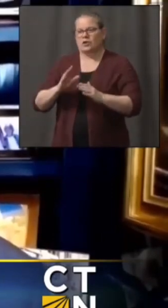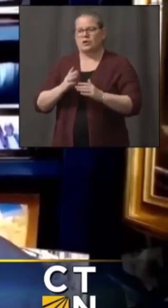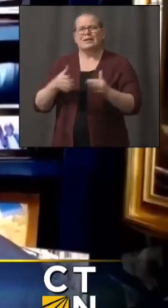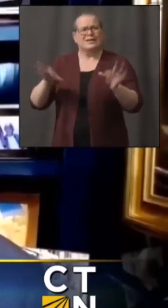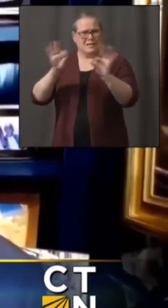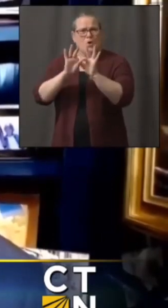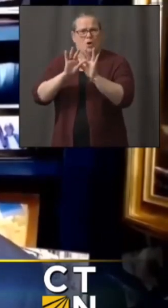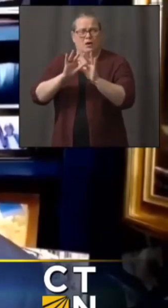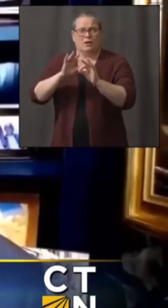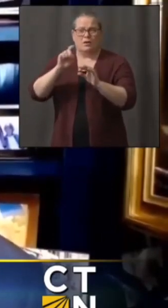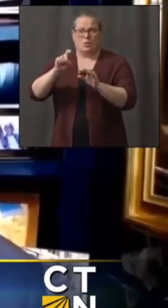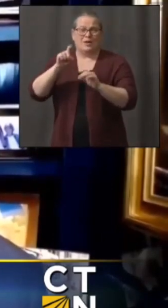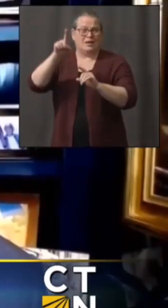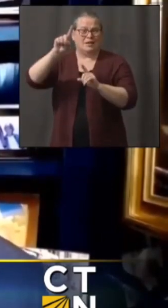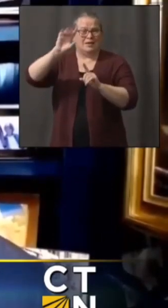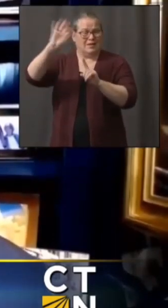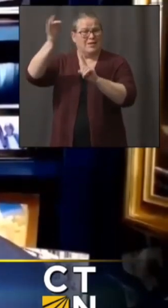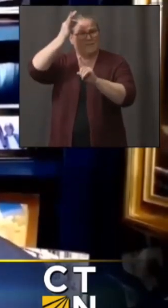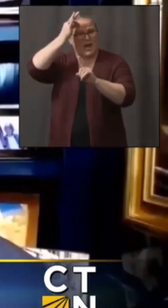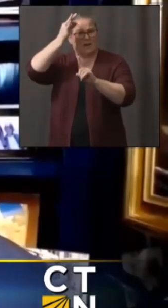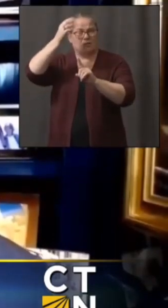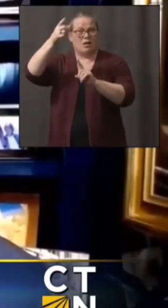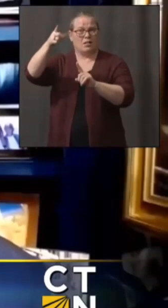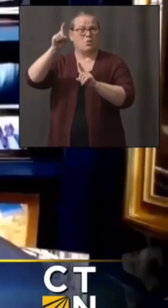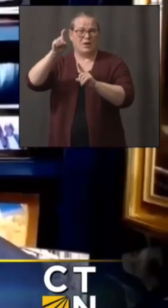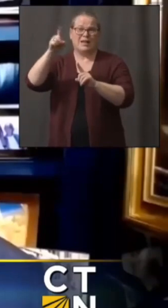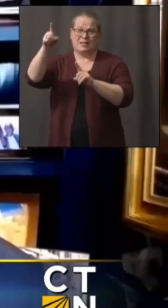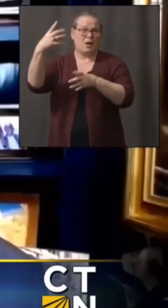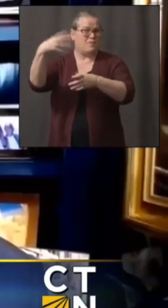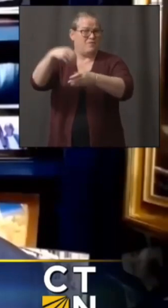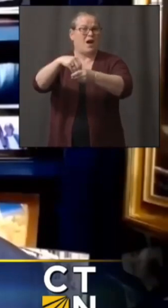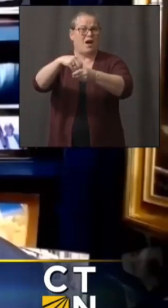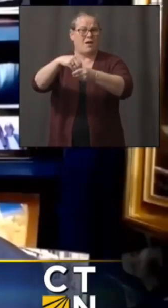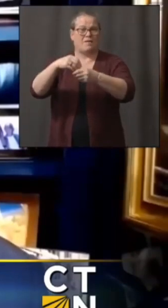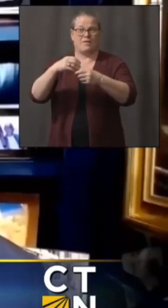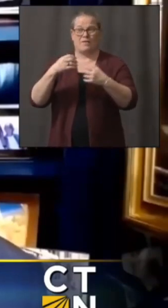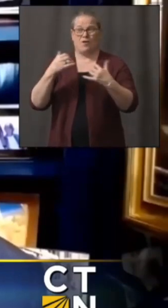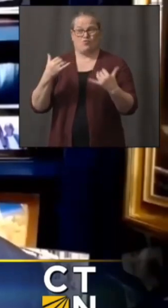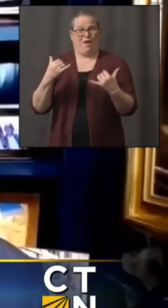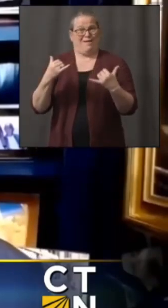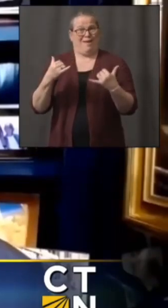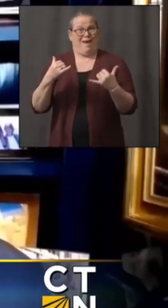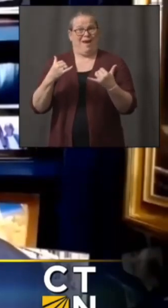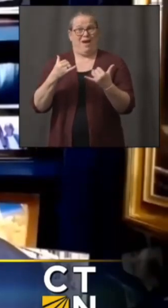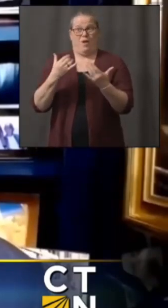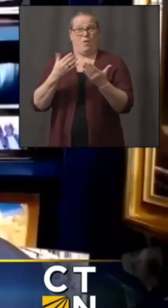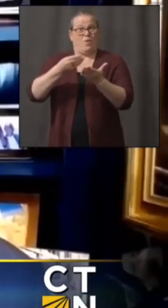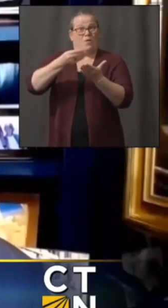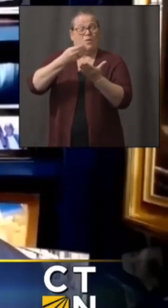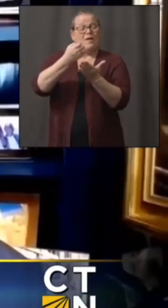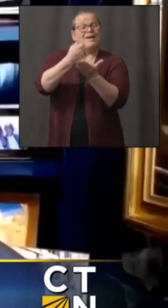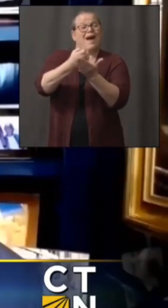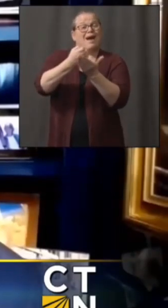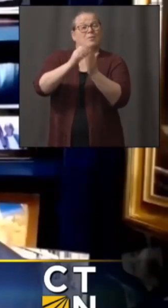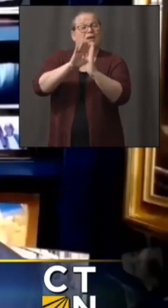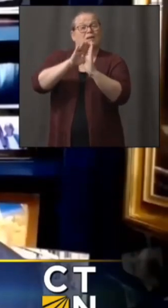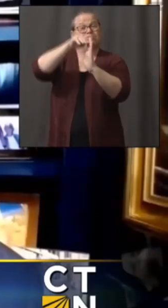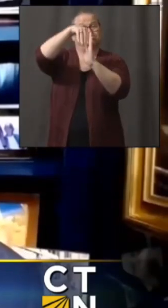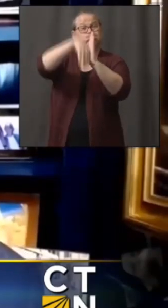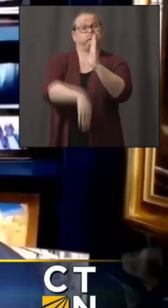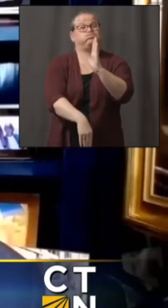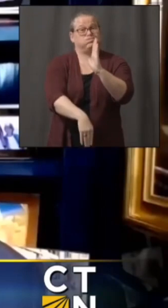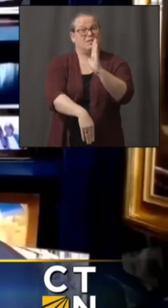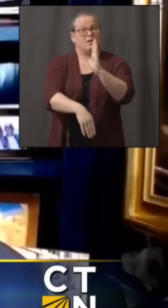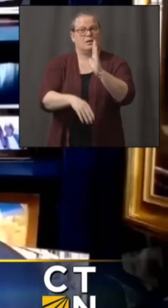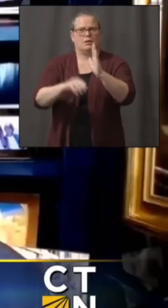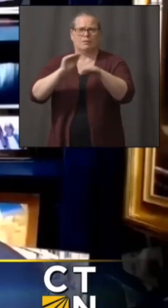plunging into a really deep recession that really impacts small business, really impacts families, really impacts unemployment, not to mention our